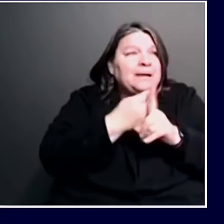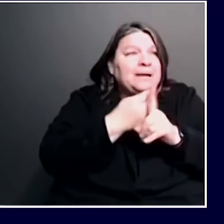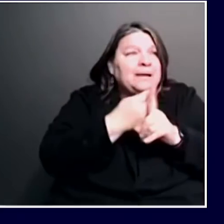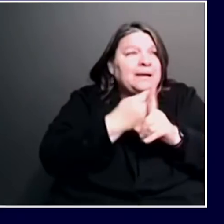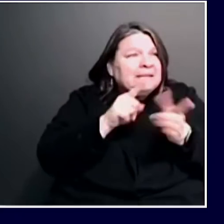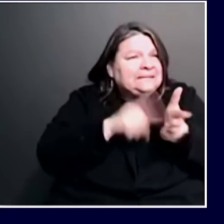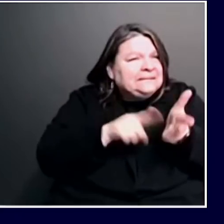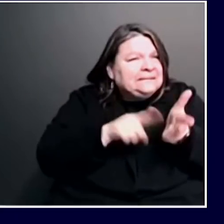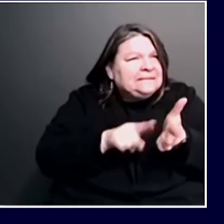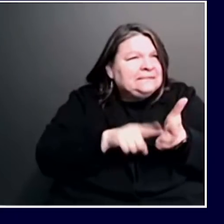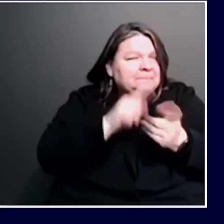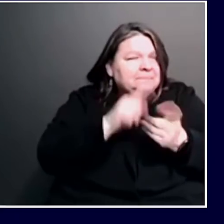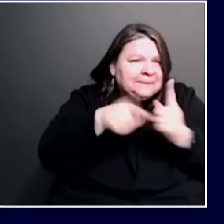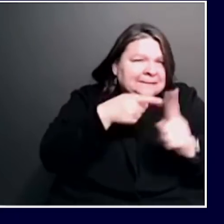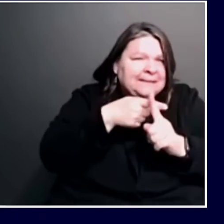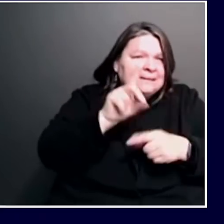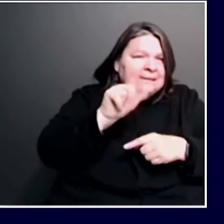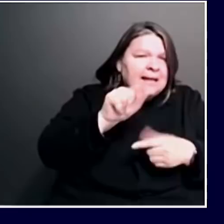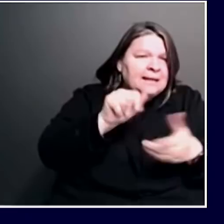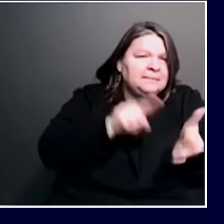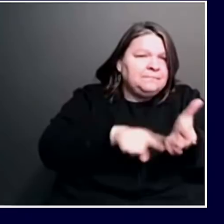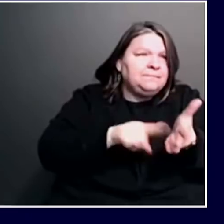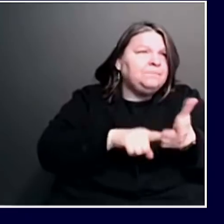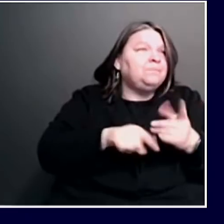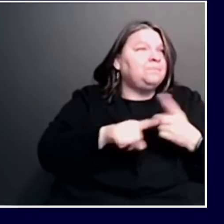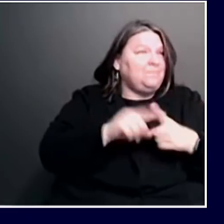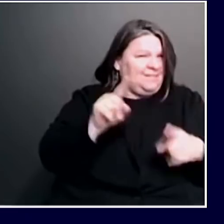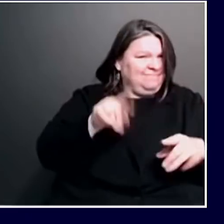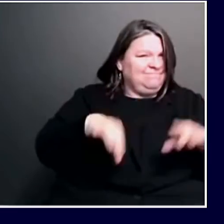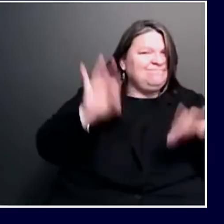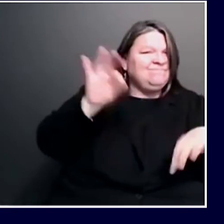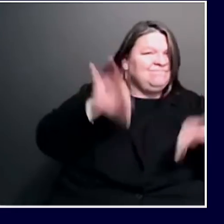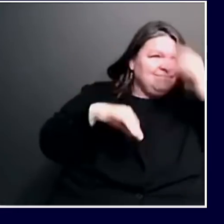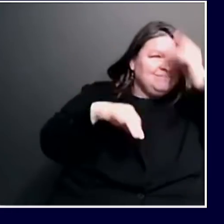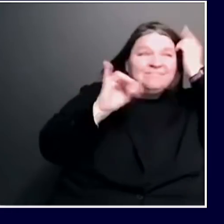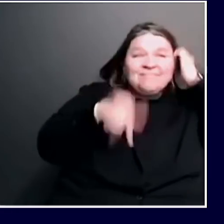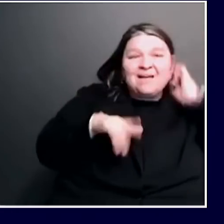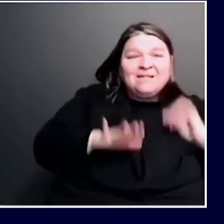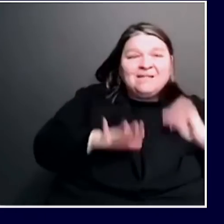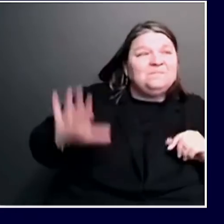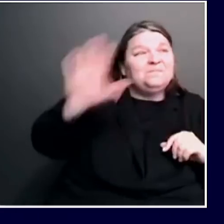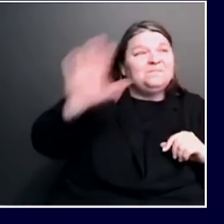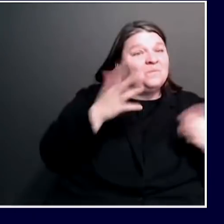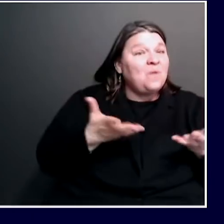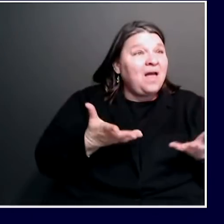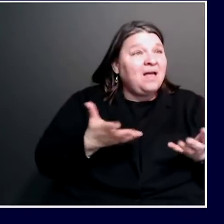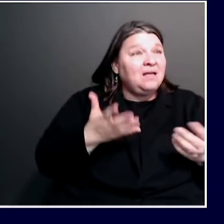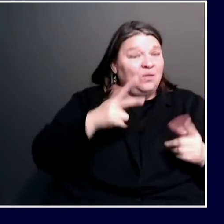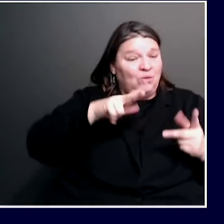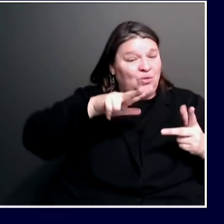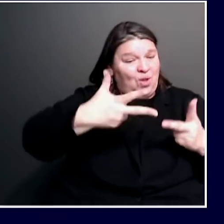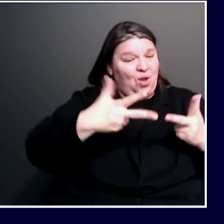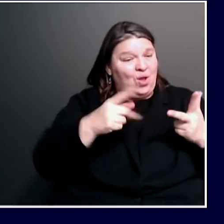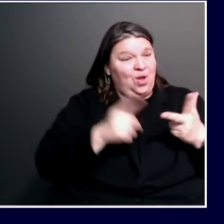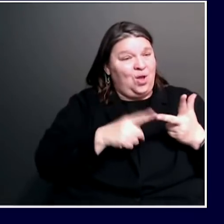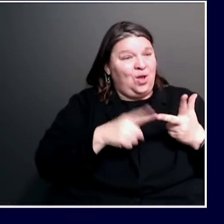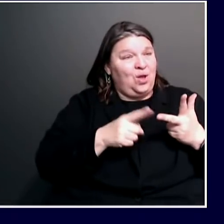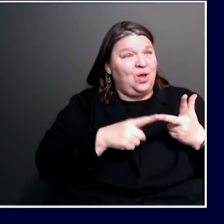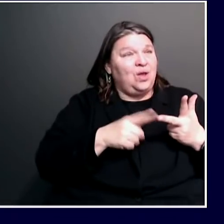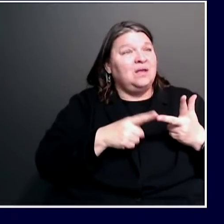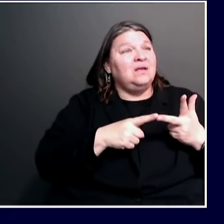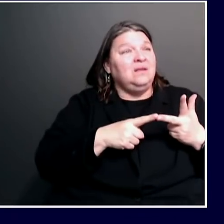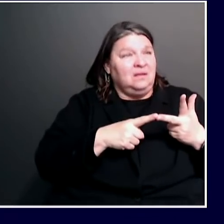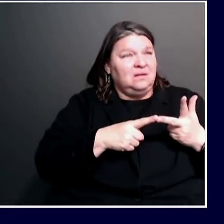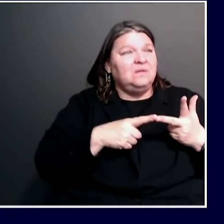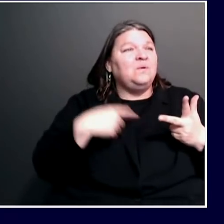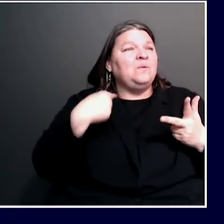as what all states have found actually, is that understanding the impact of boosters is better done via a controlled